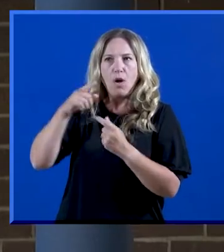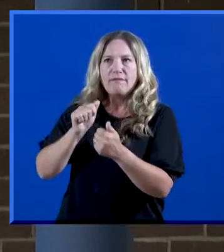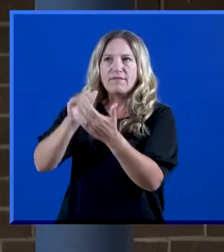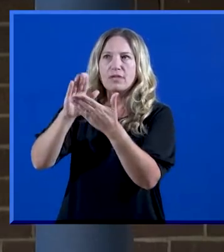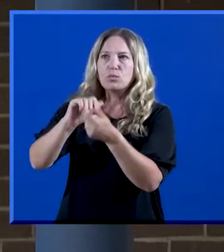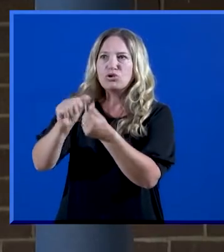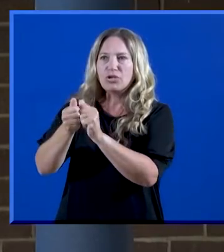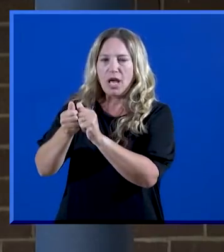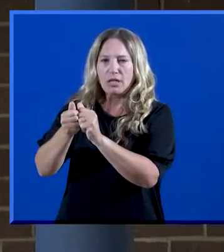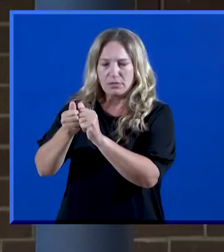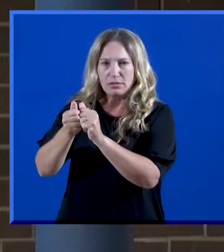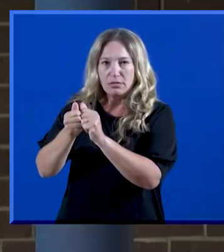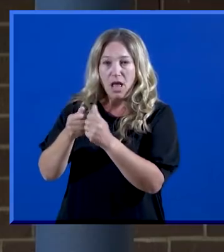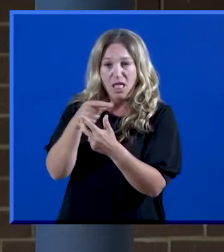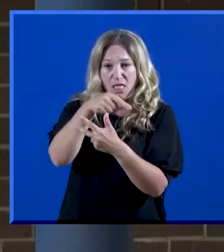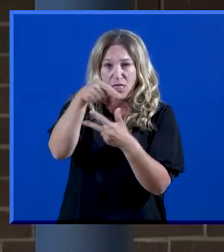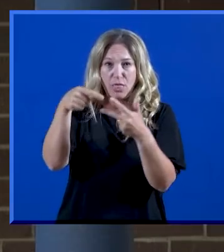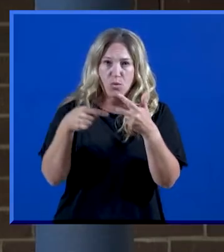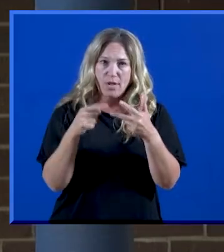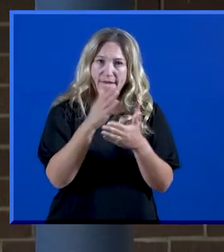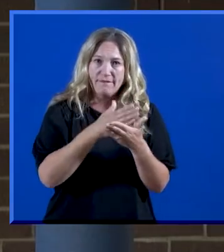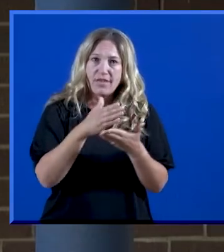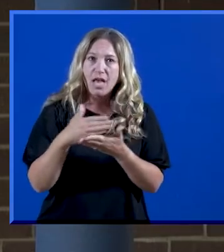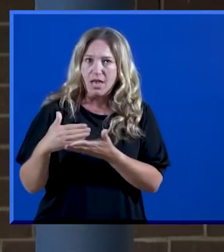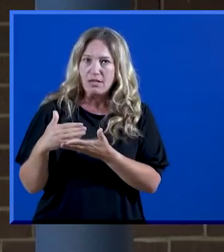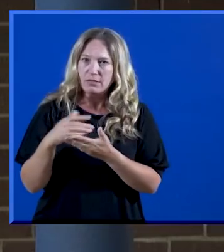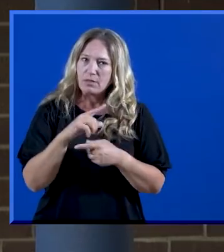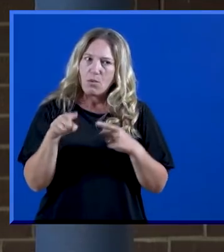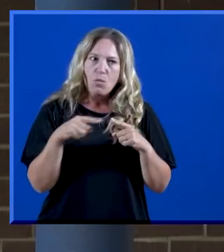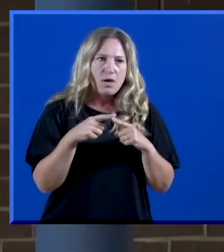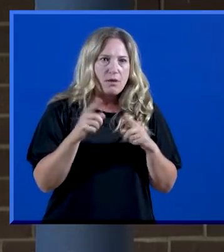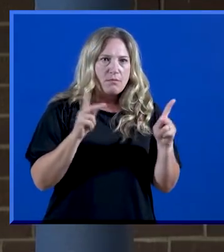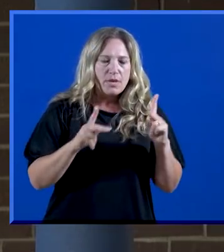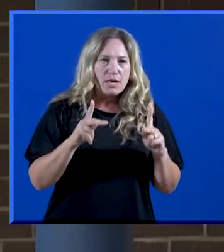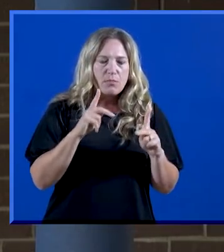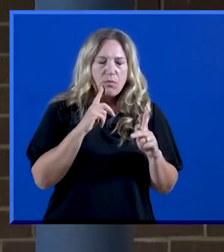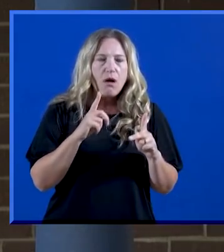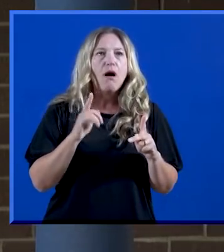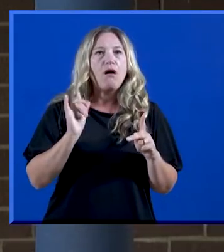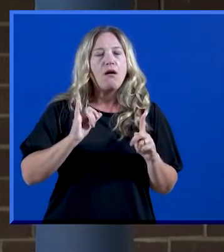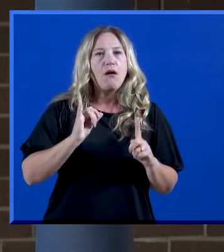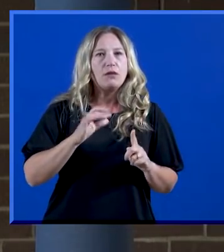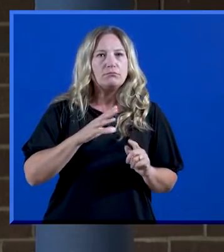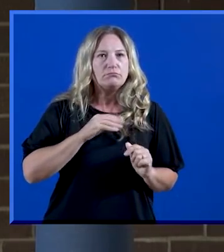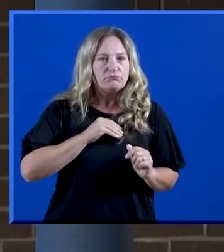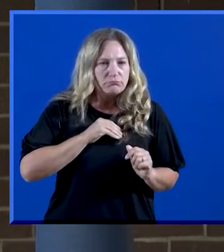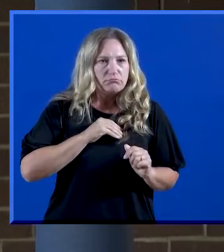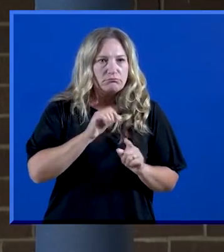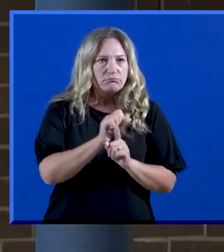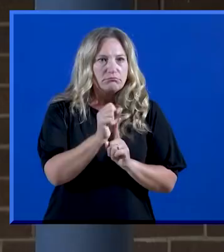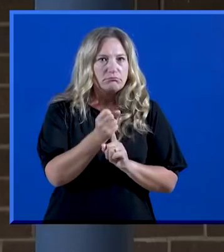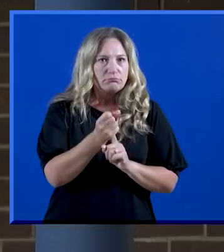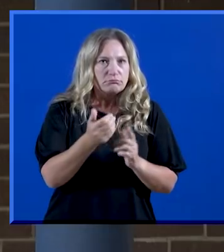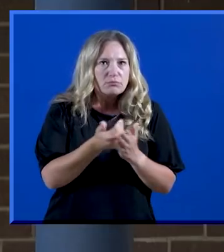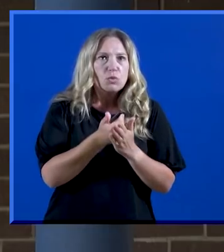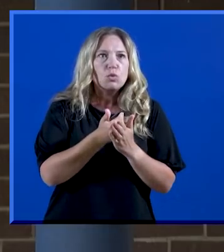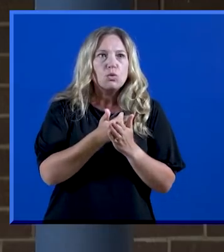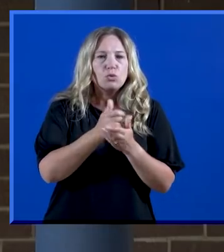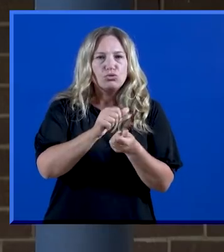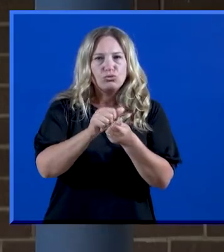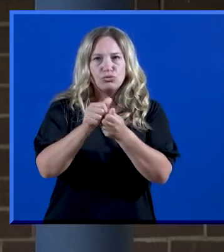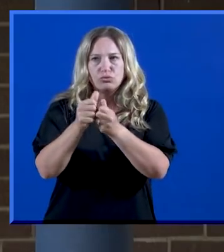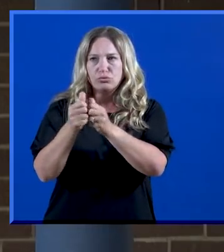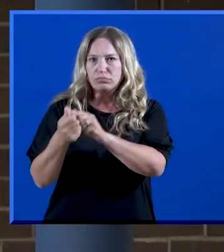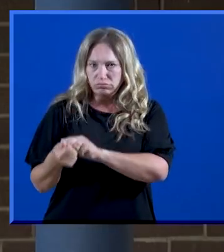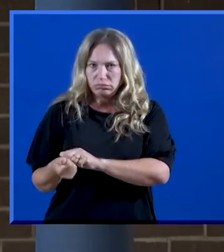change. Transitions happen in 3 phases as people gradually accept the details of the new situation and the